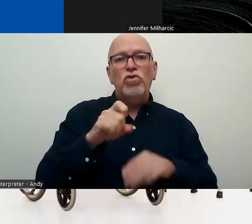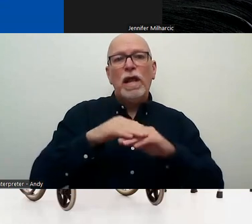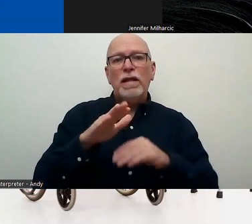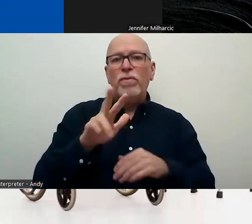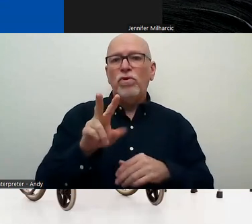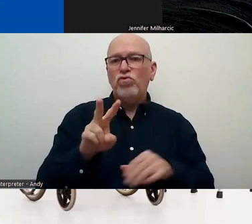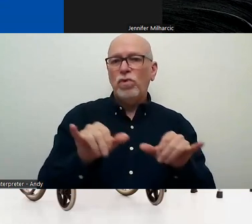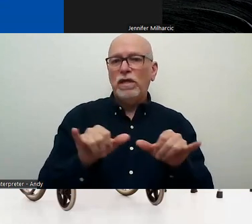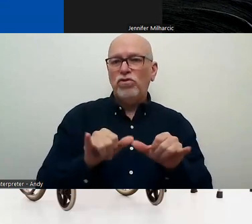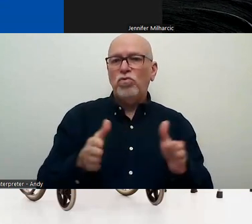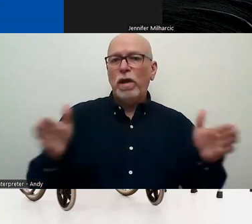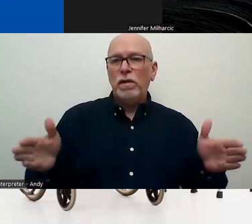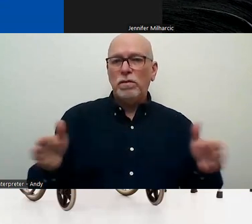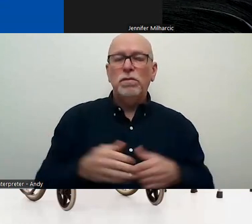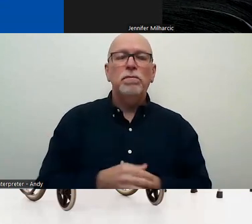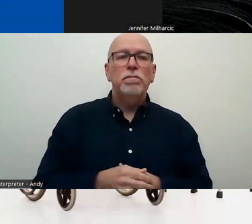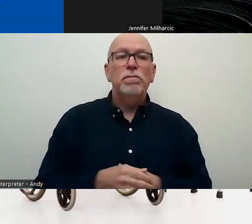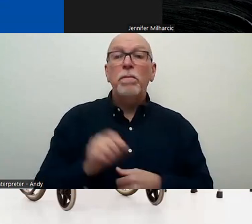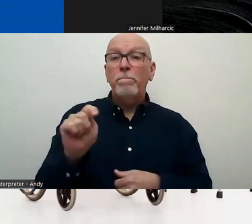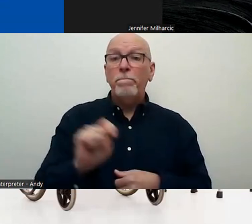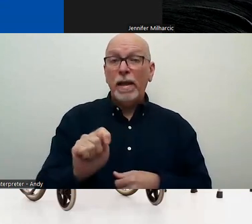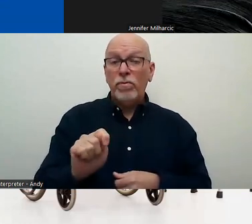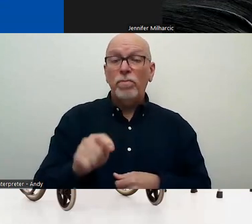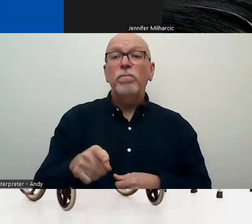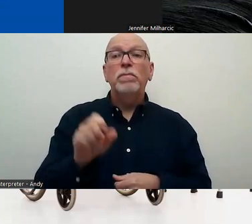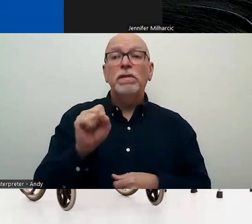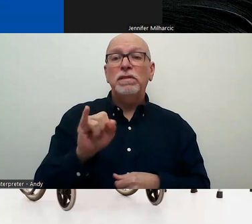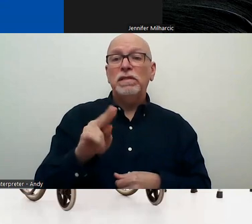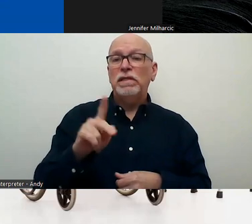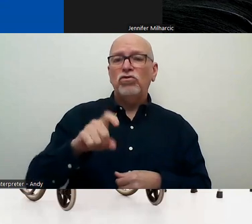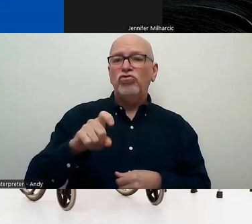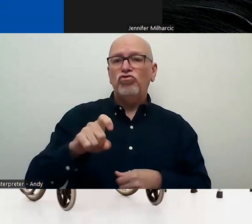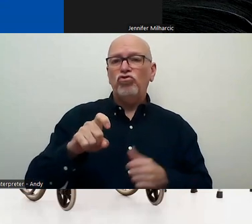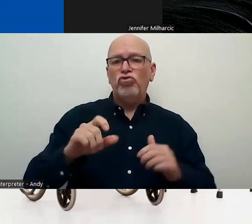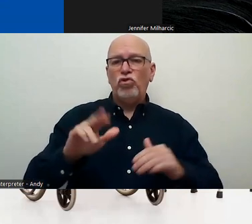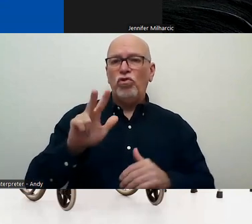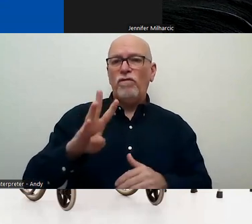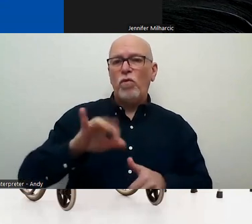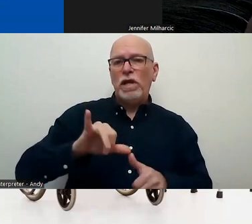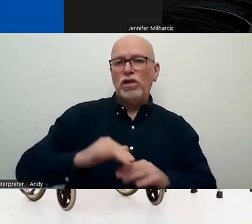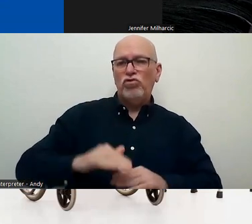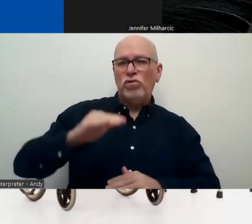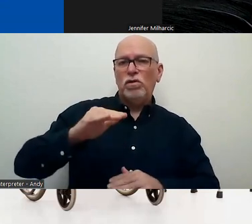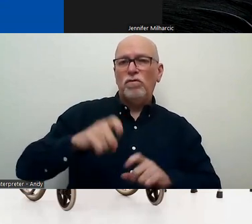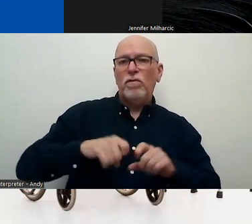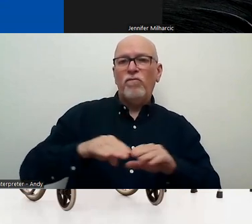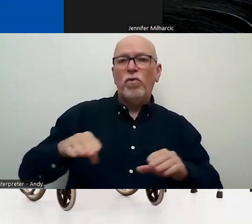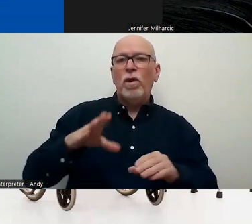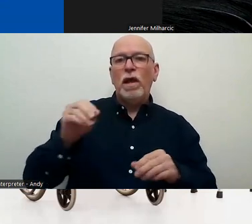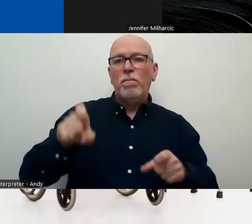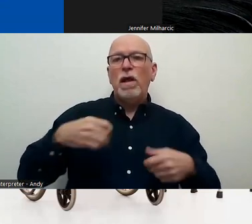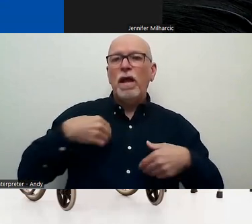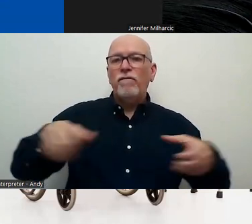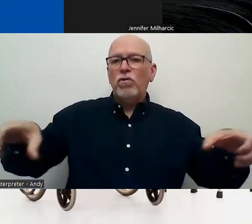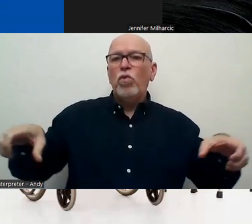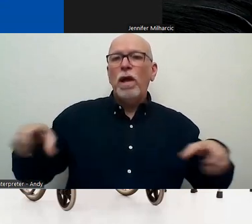inches wide in restrooms the sink should be no higher than 34 inches from the floor and grab bars are to